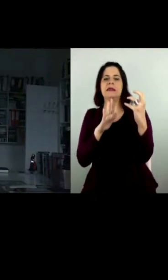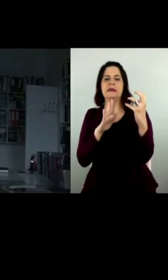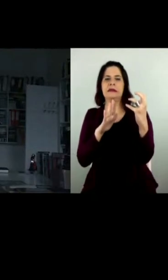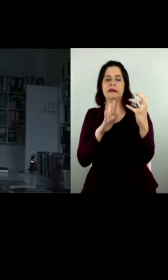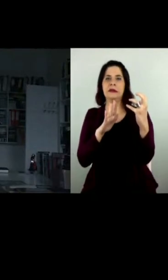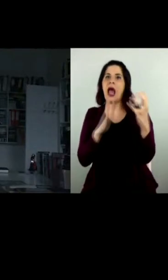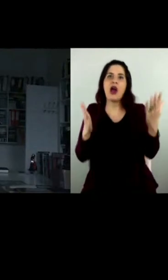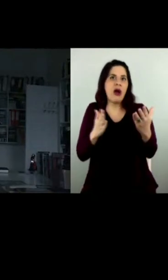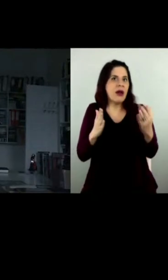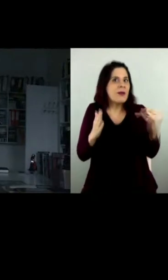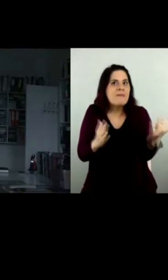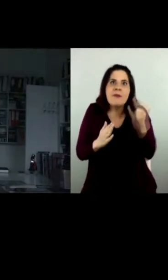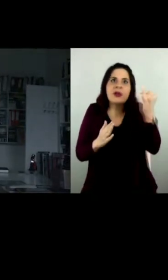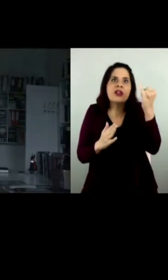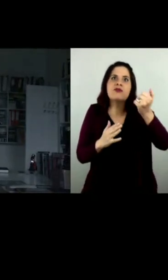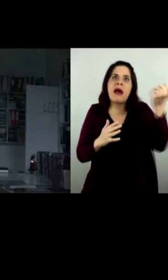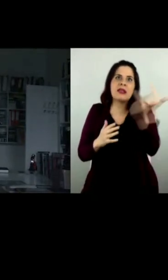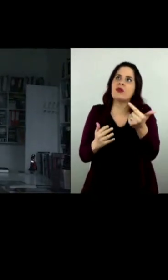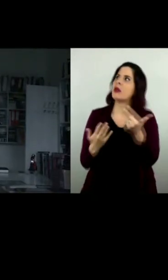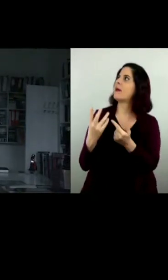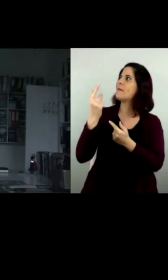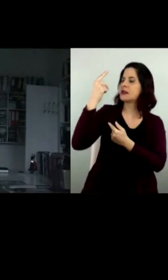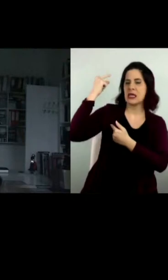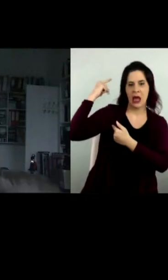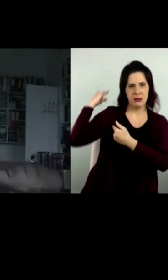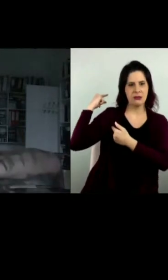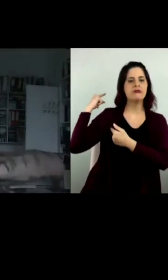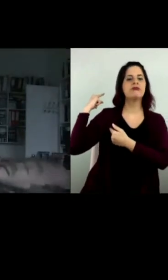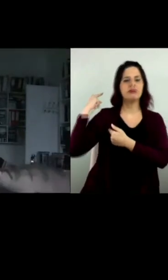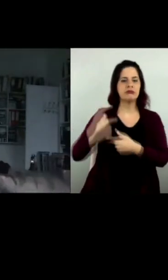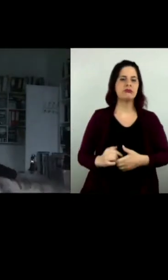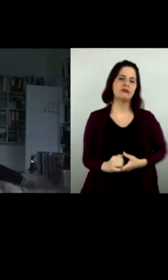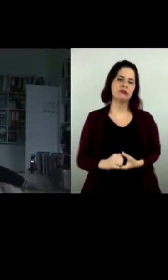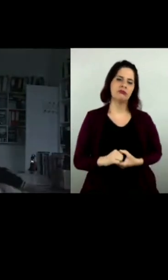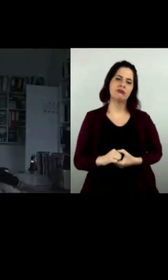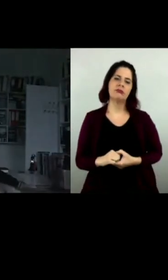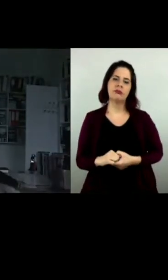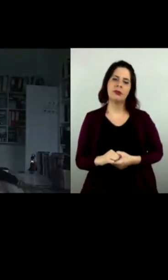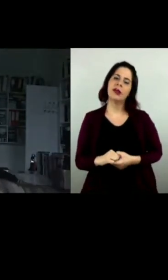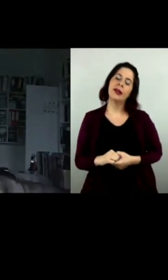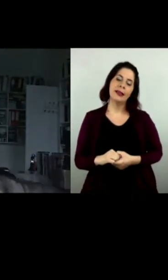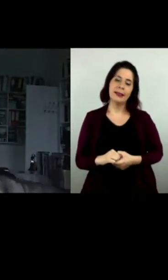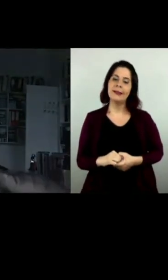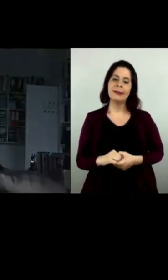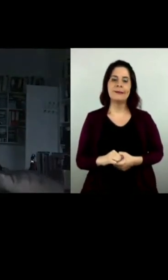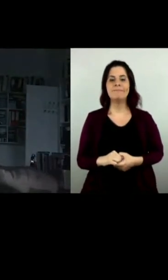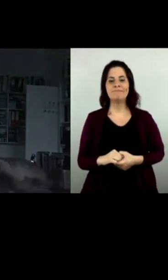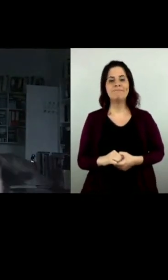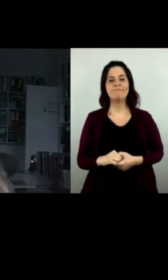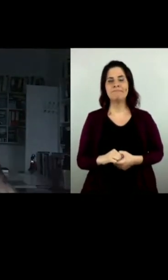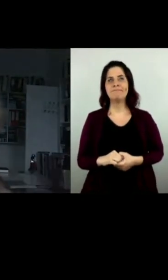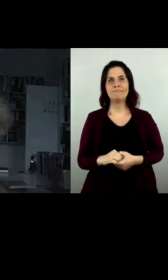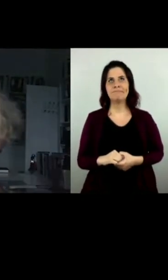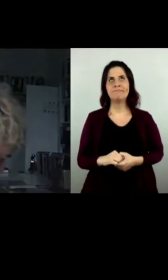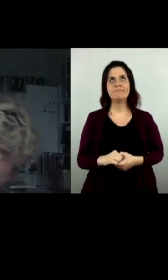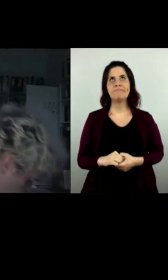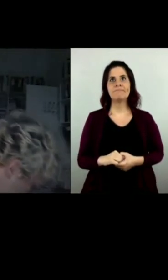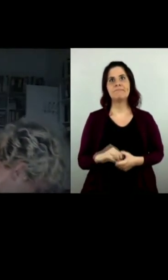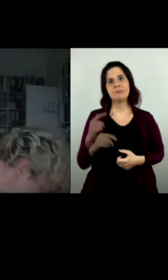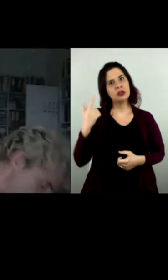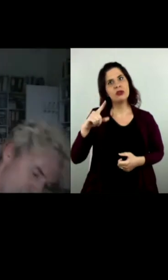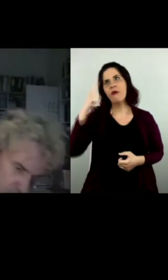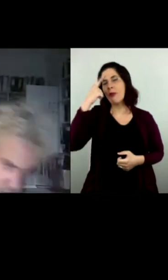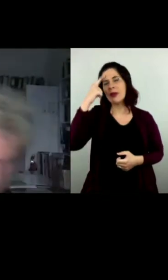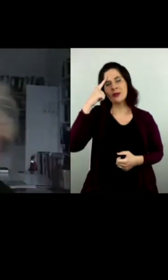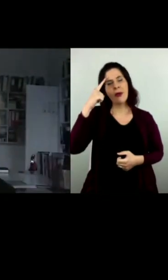therefore I definitely want to make this history of documentary, and again, a global history of documentary.